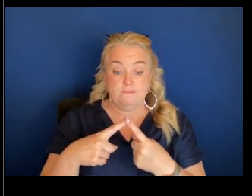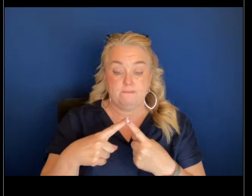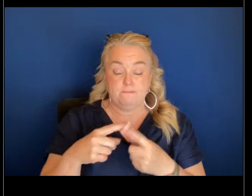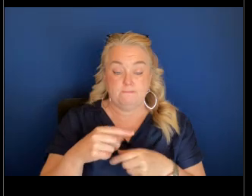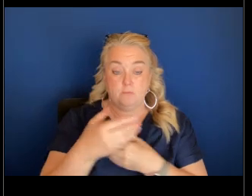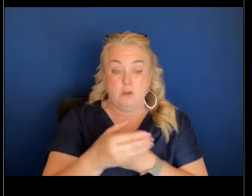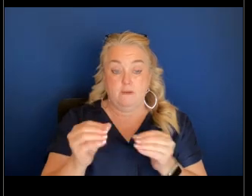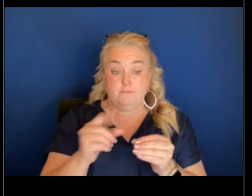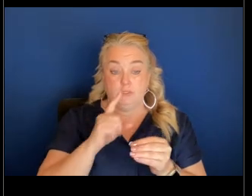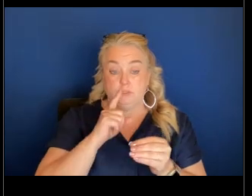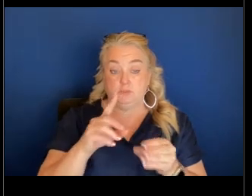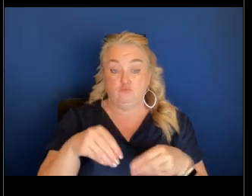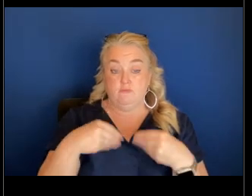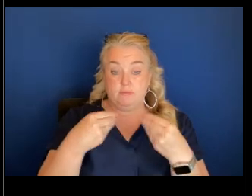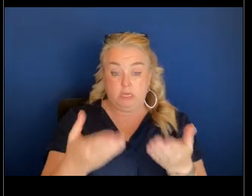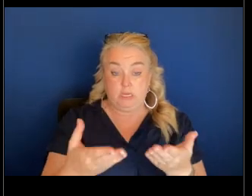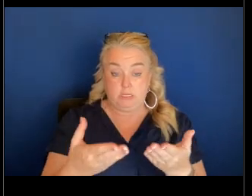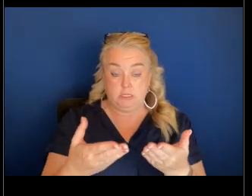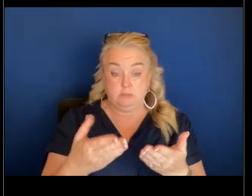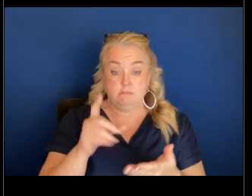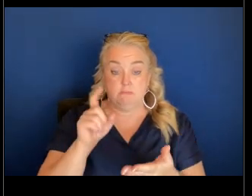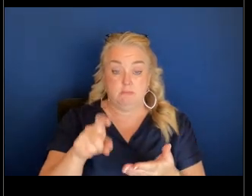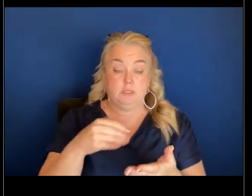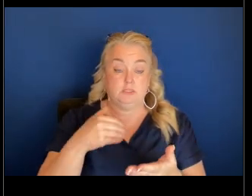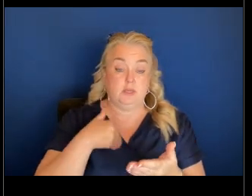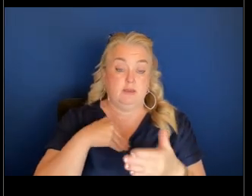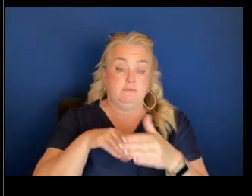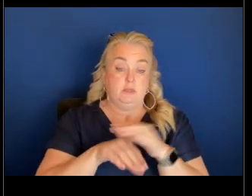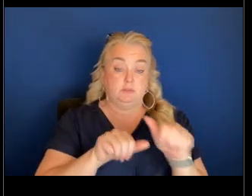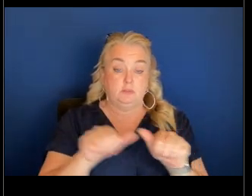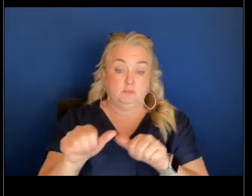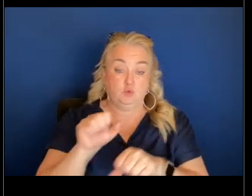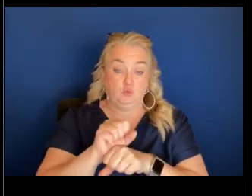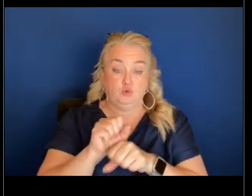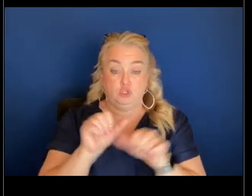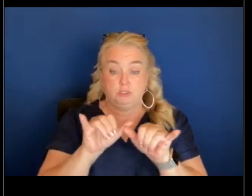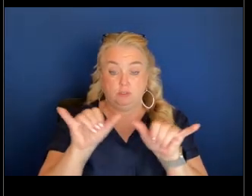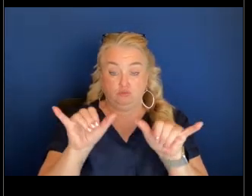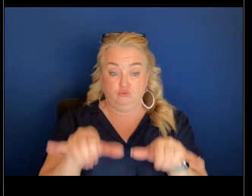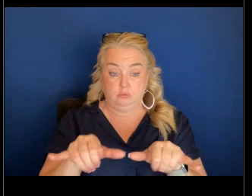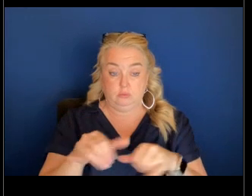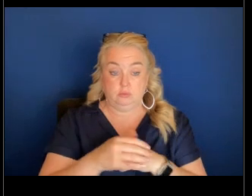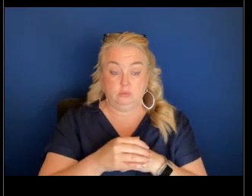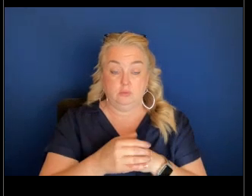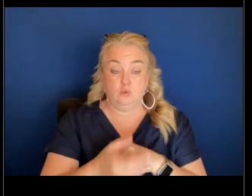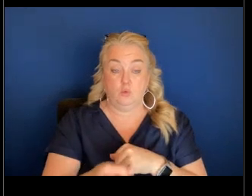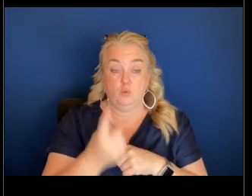When office centers are provided, there must be accessible workstations